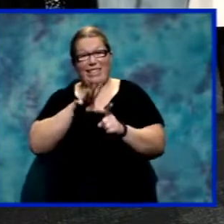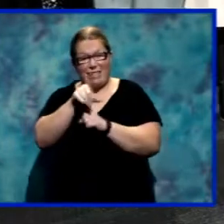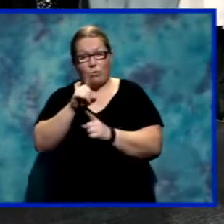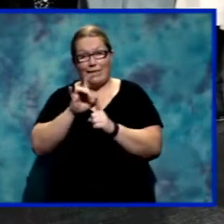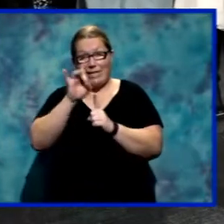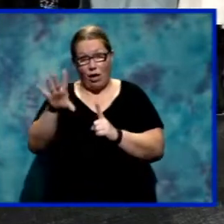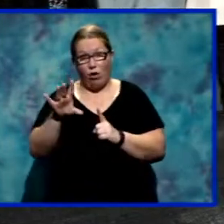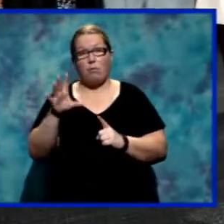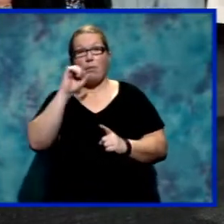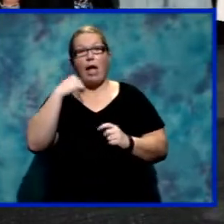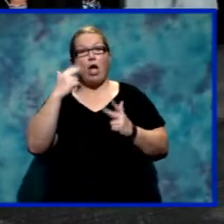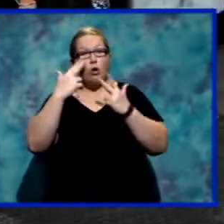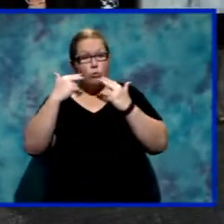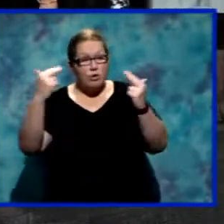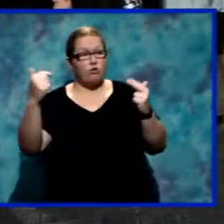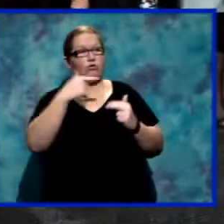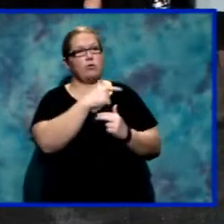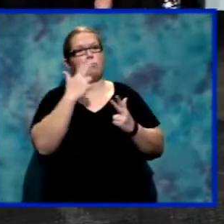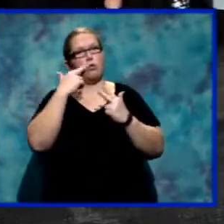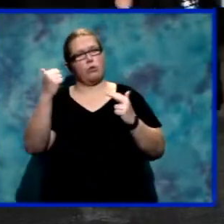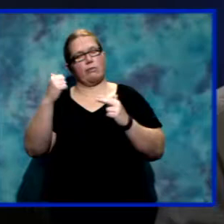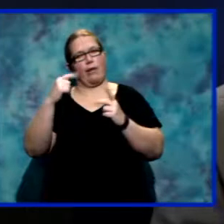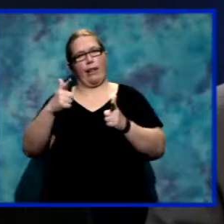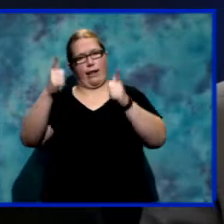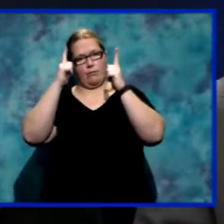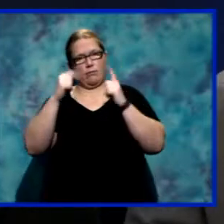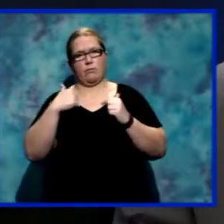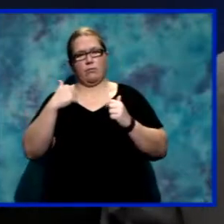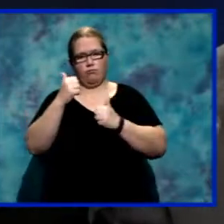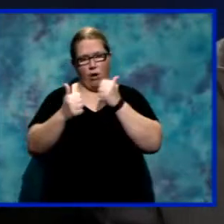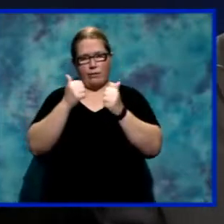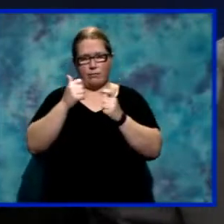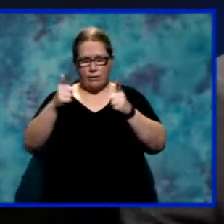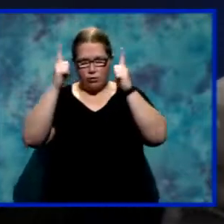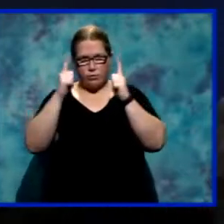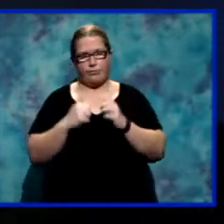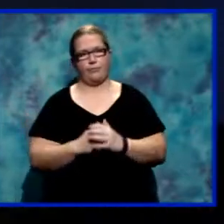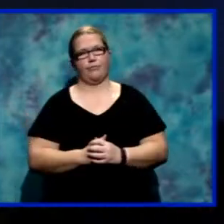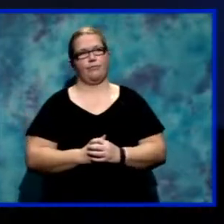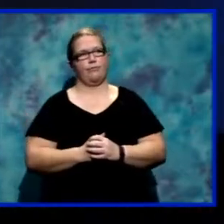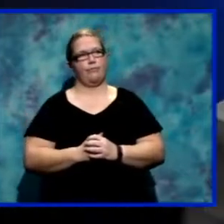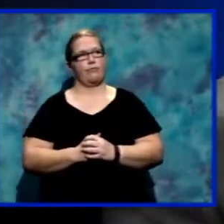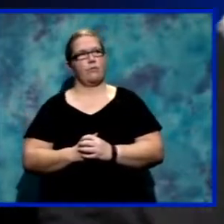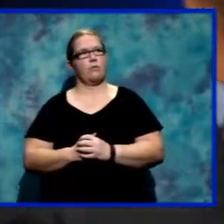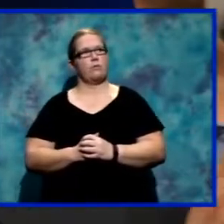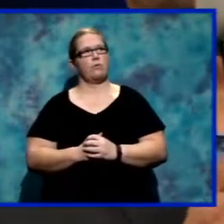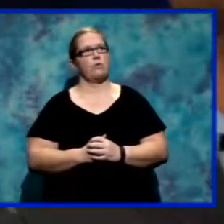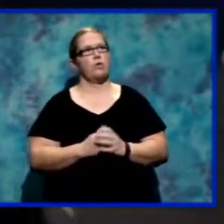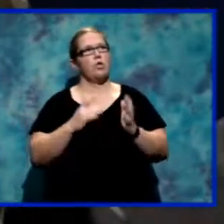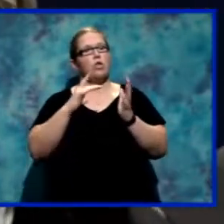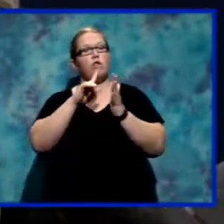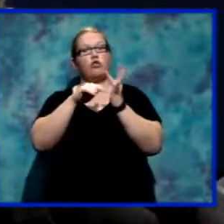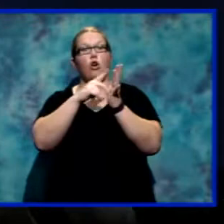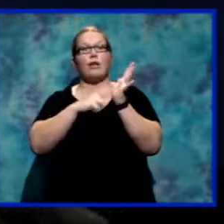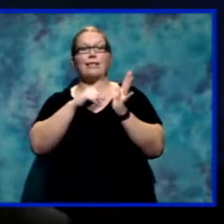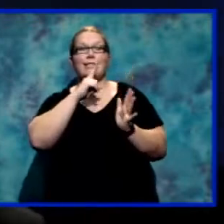our musicians and our music leaders. Looking forward to some praise and worship. Amen. In John 4, Jesus says to the Samaritan woman,